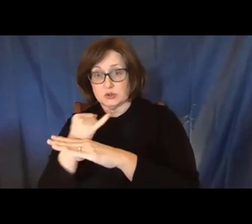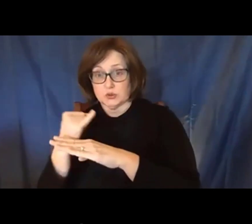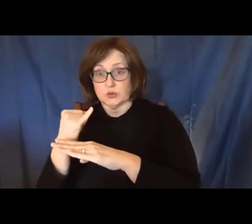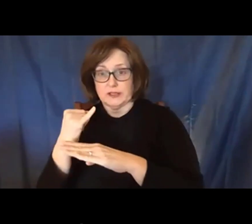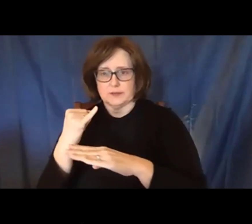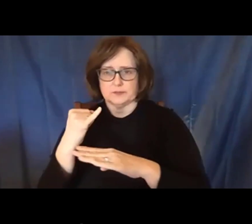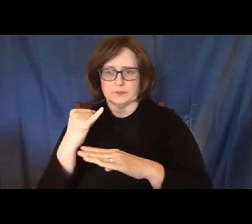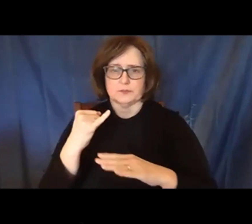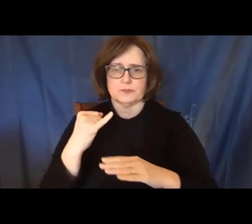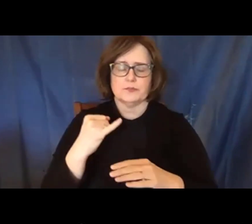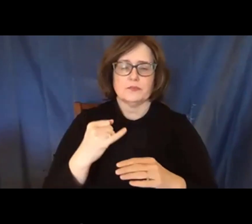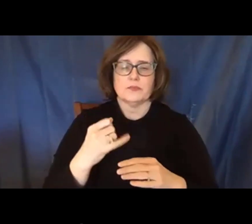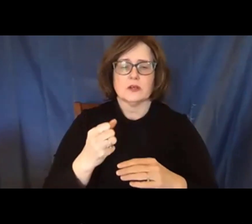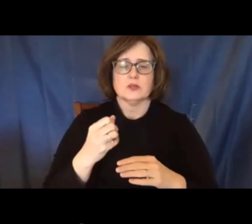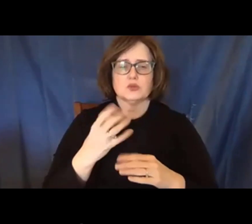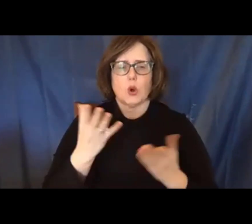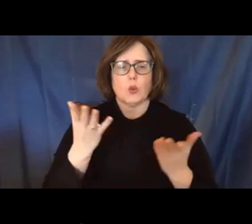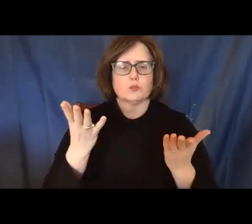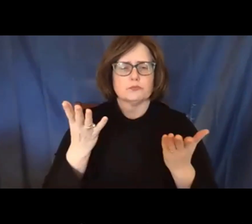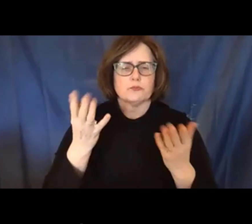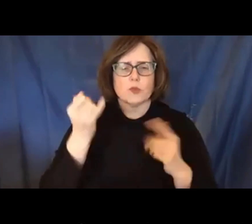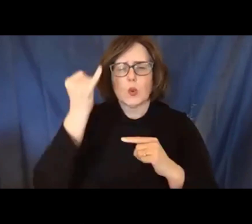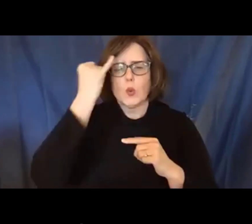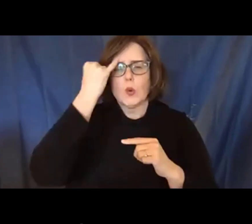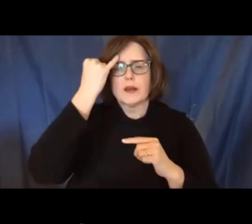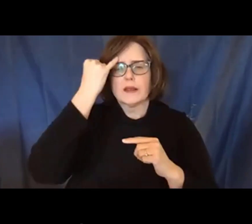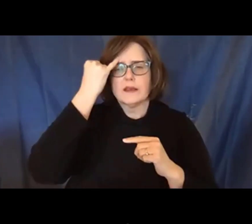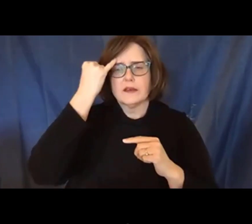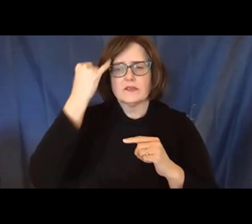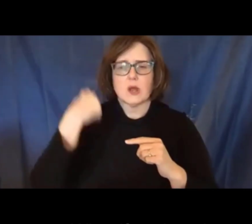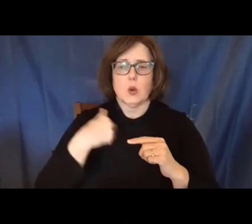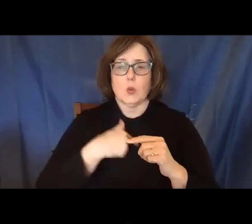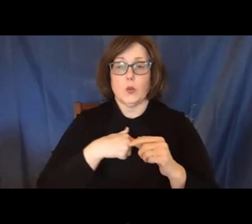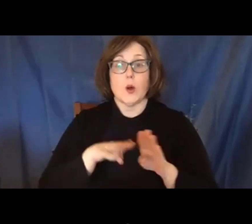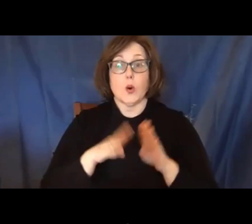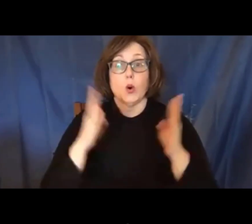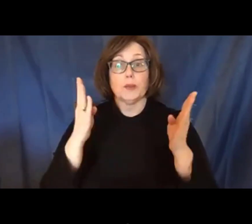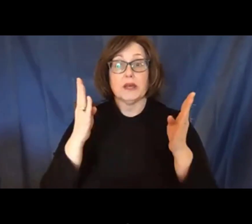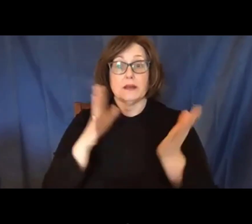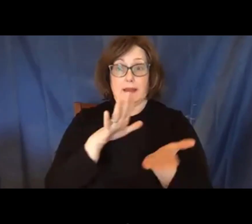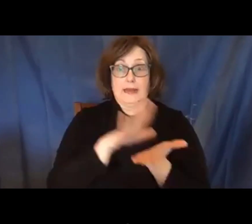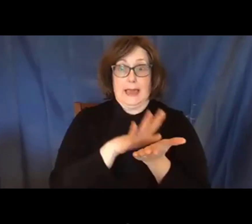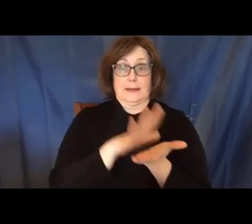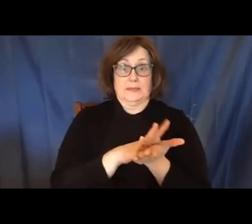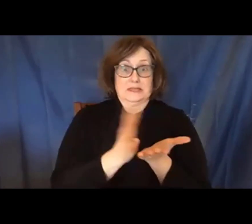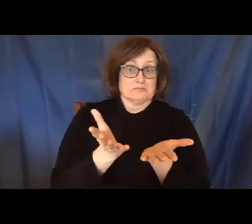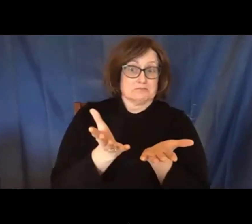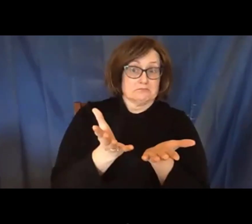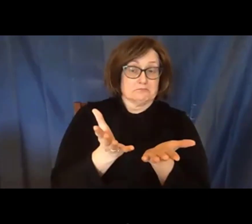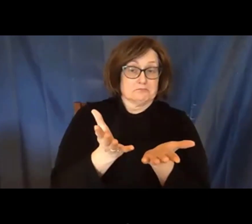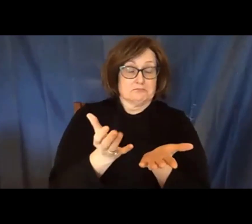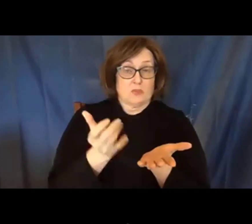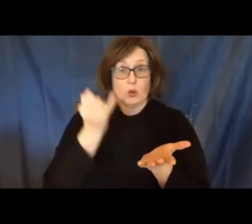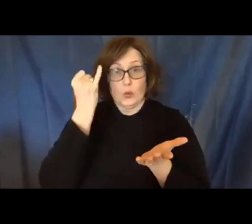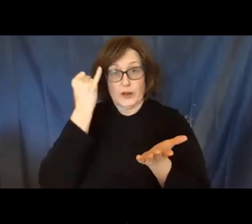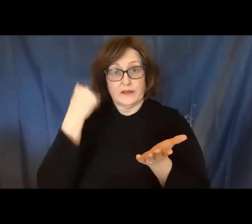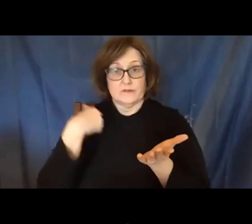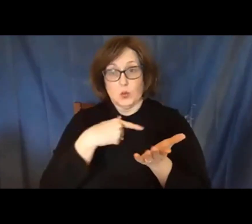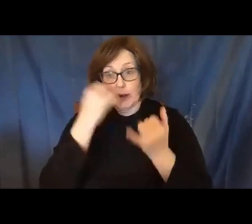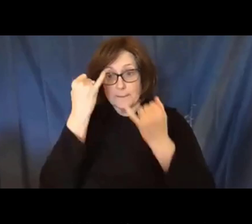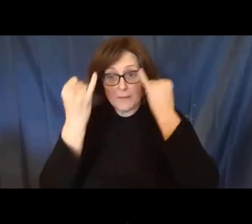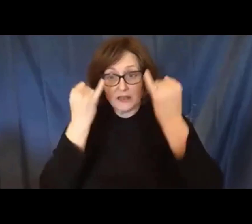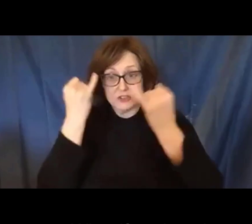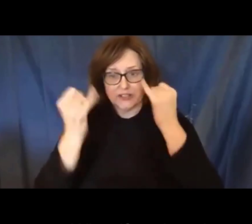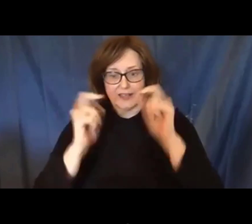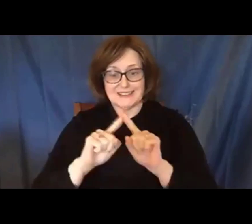questions. What if we open the academy? What if we imagine a different system